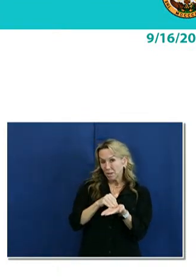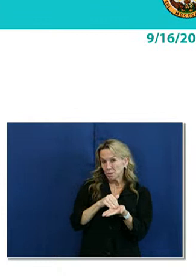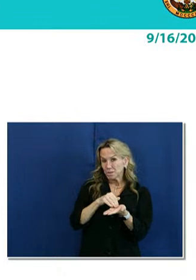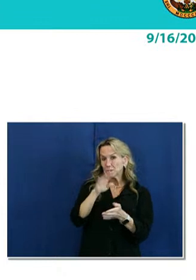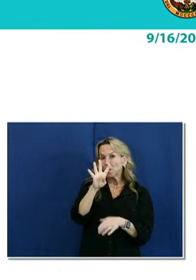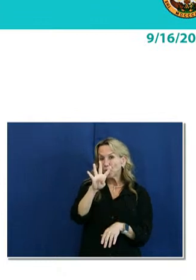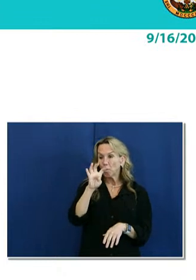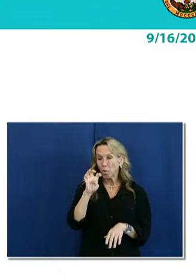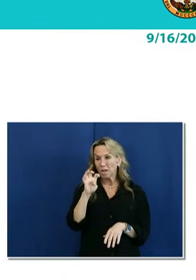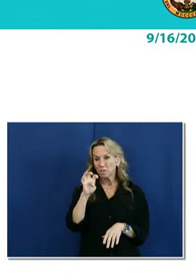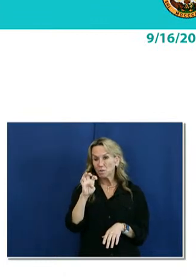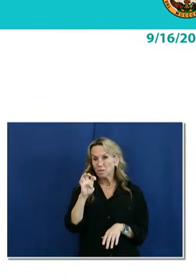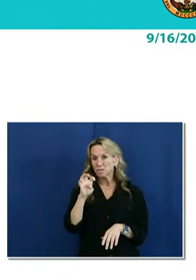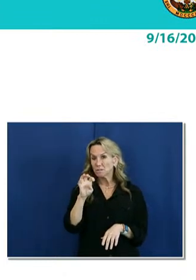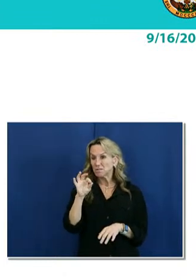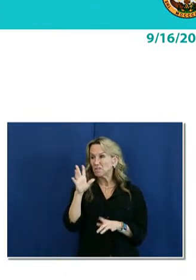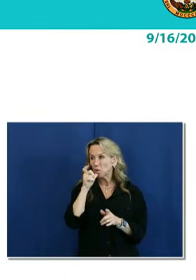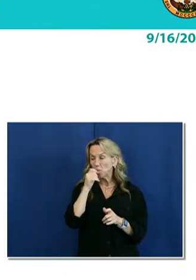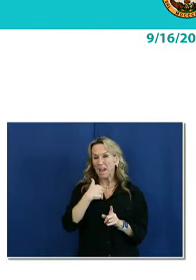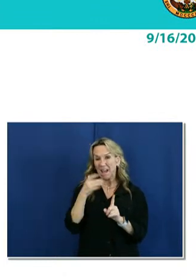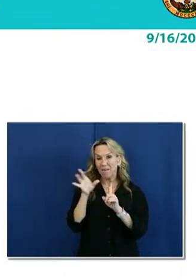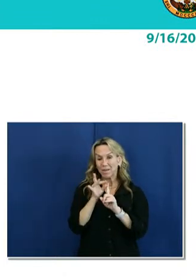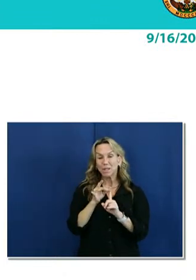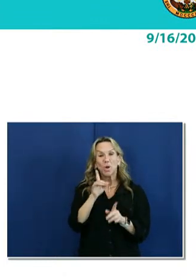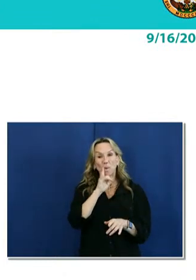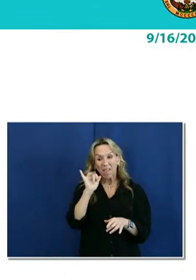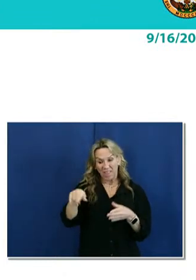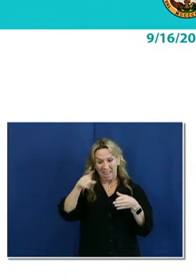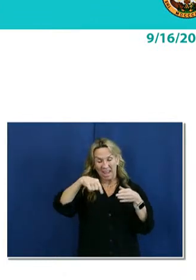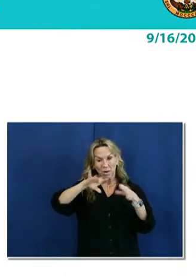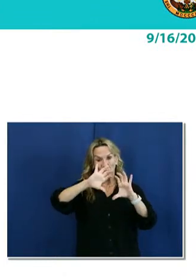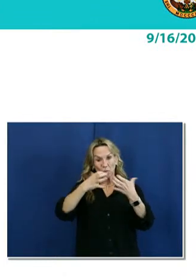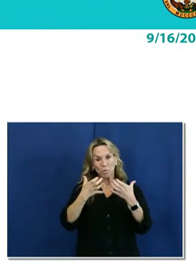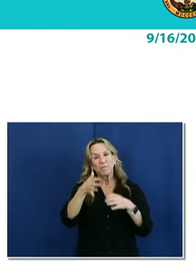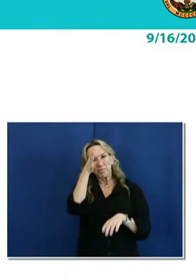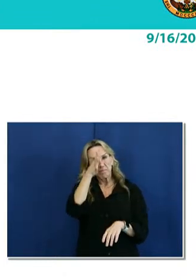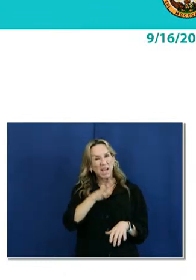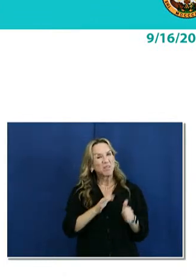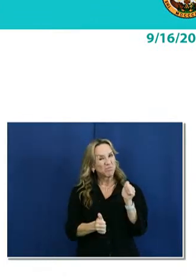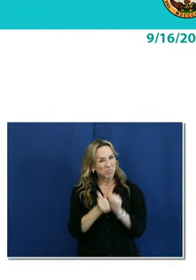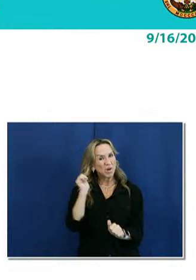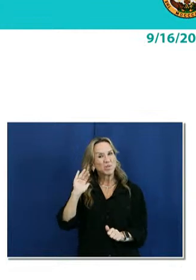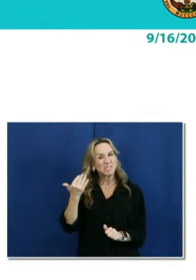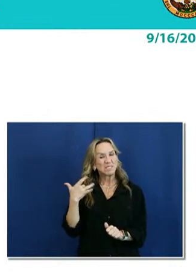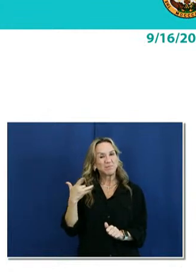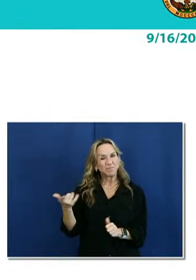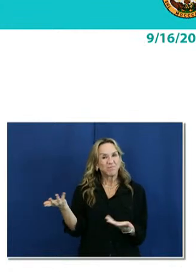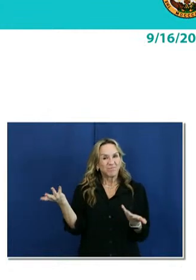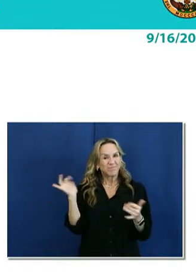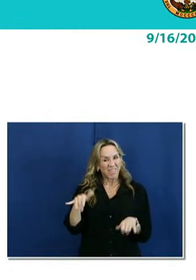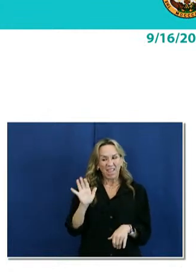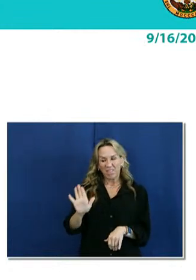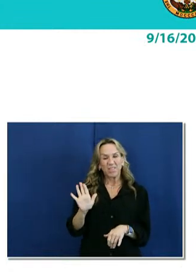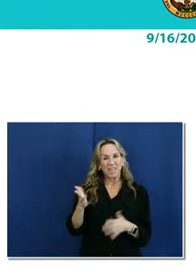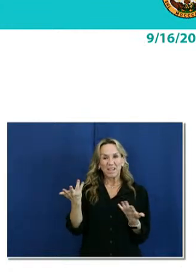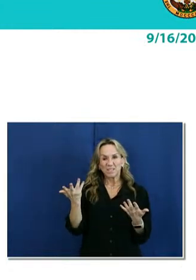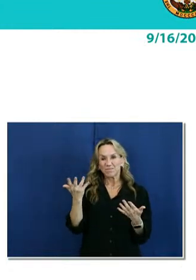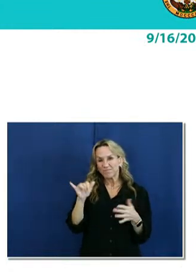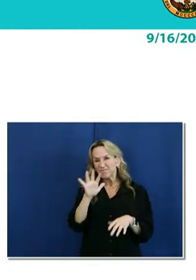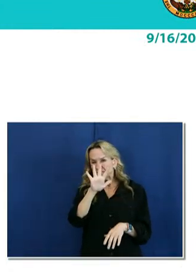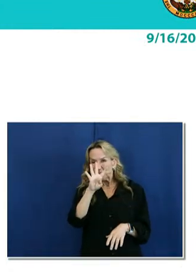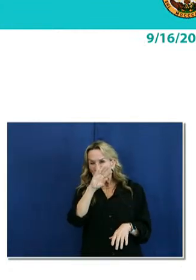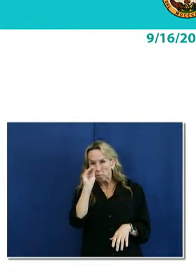2,400 of the cases. Males represent the majority of hospitalizations at 1,815, or